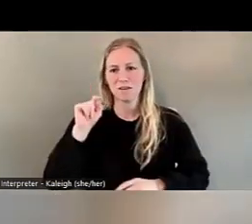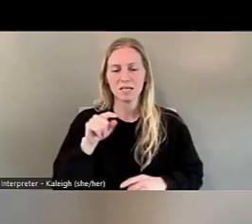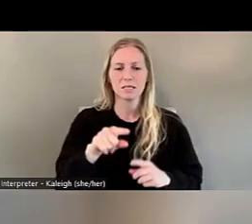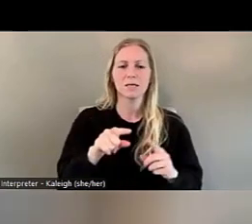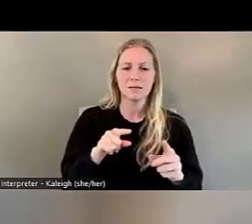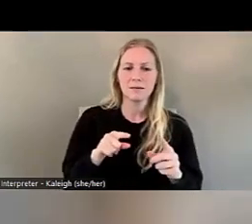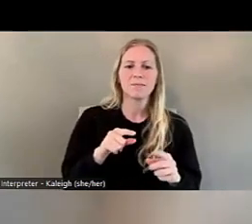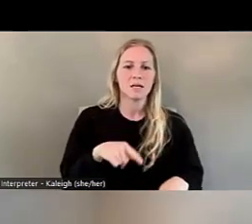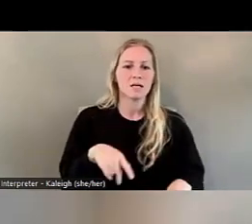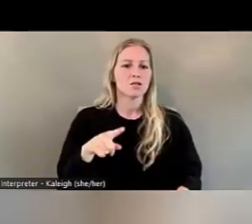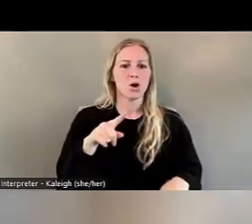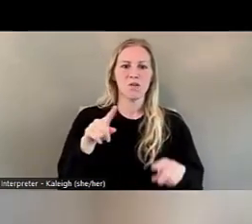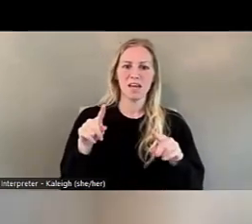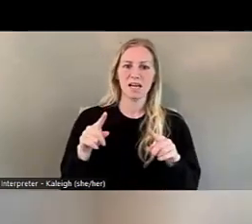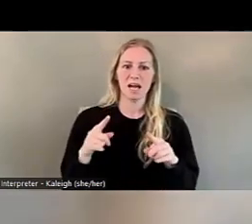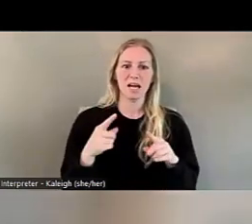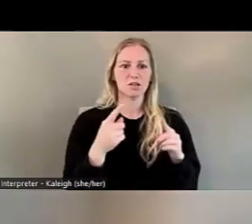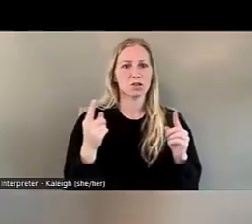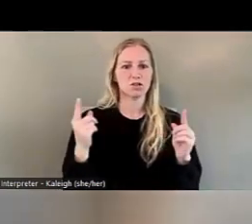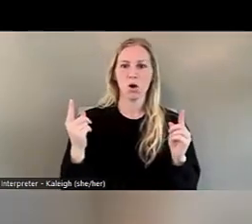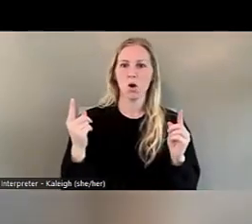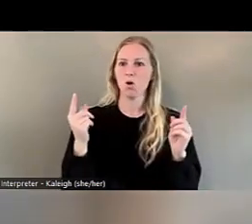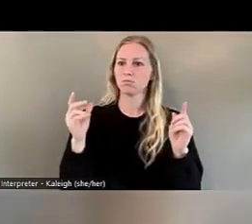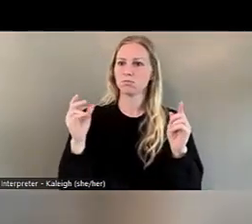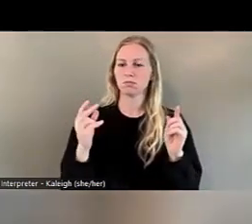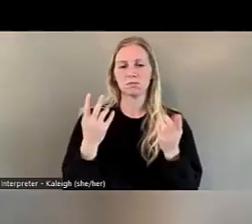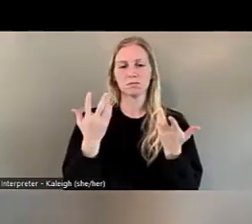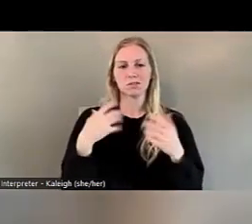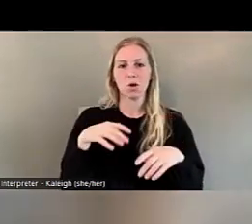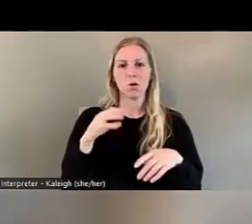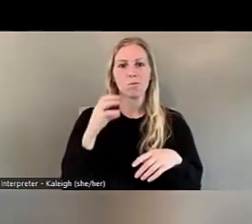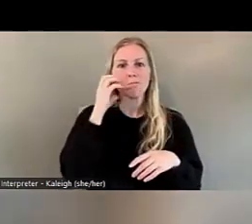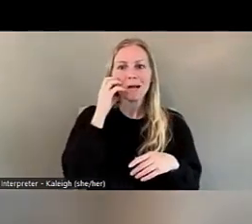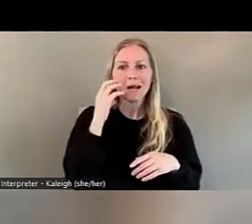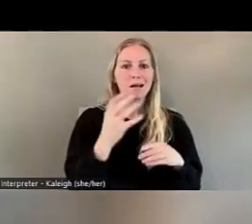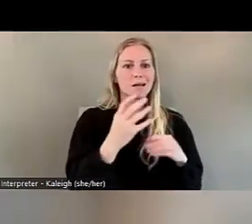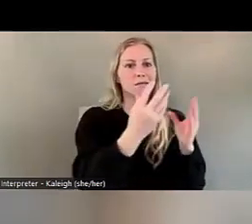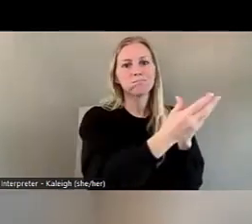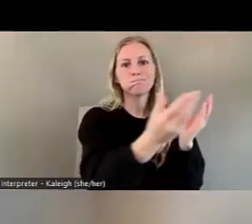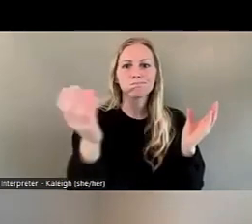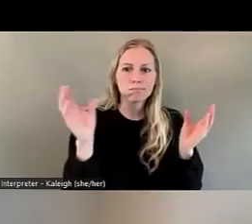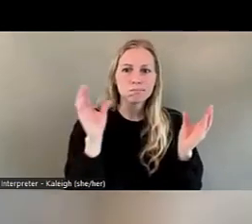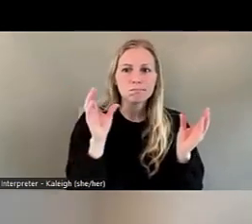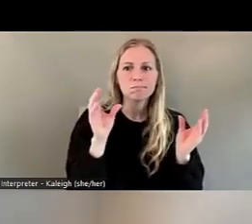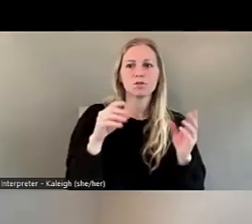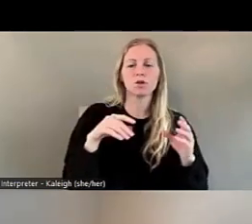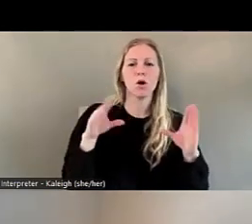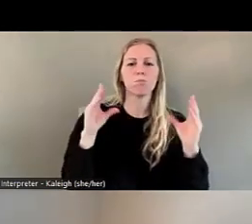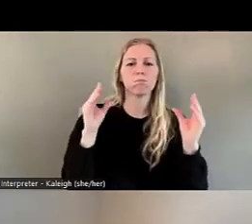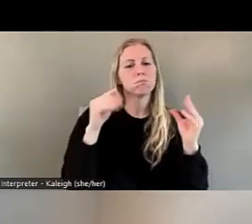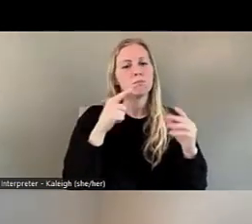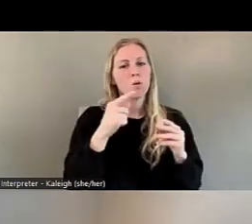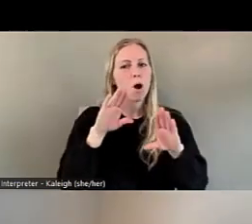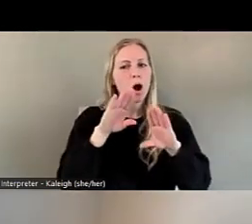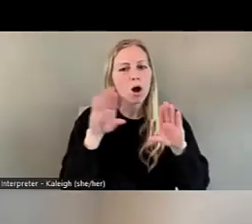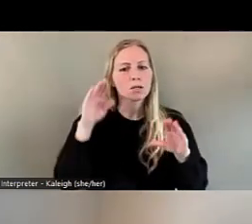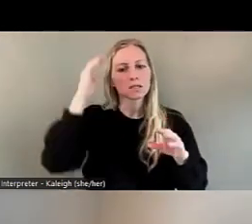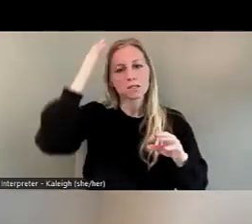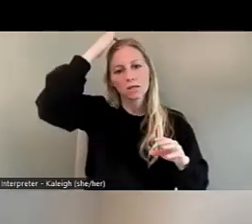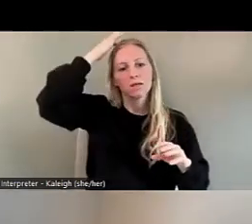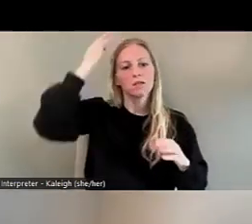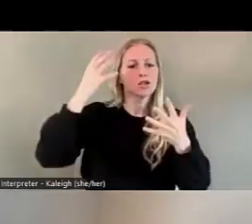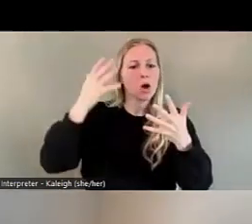a locking mechanism that staff engaged by holding down a button outside of the room. We also observed that many